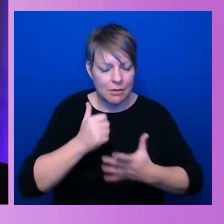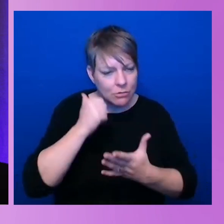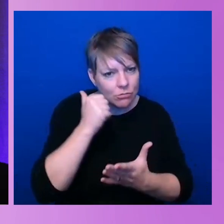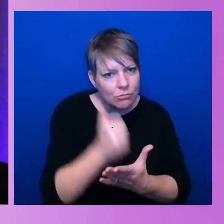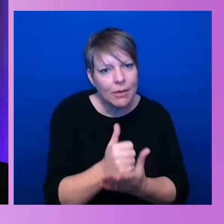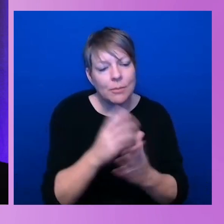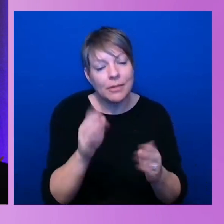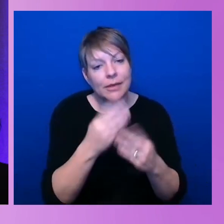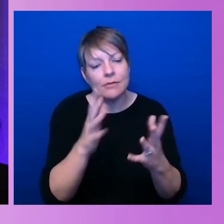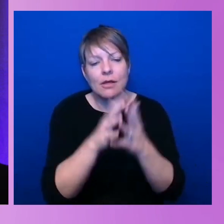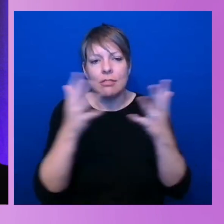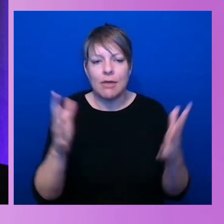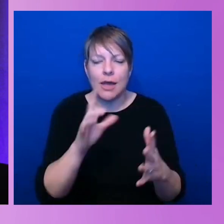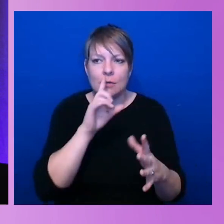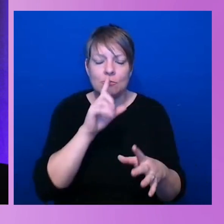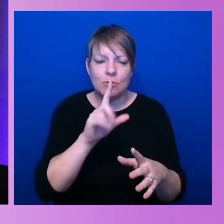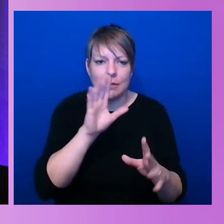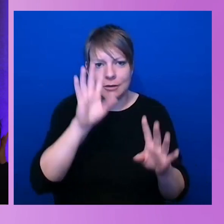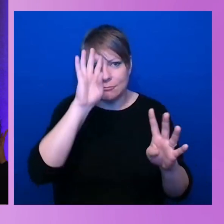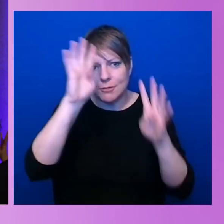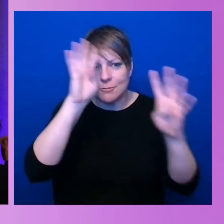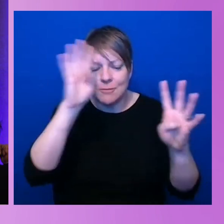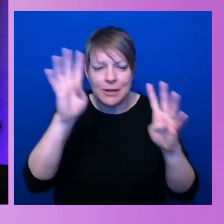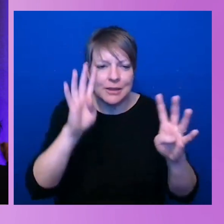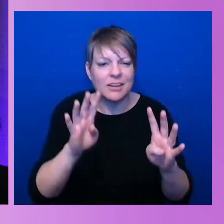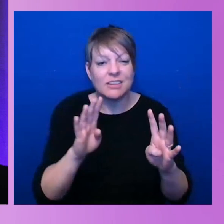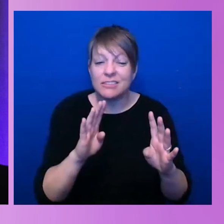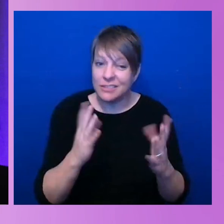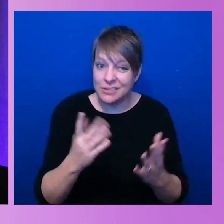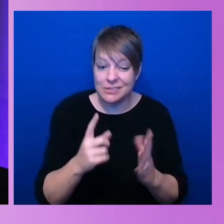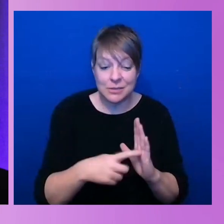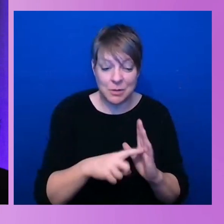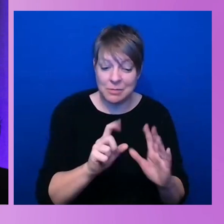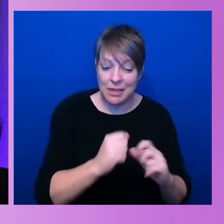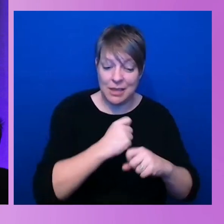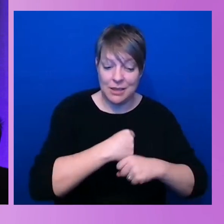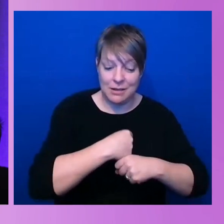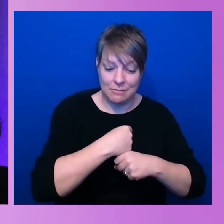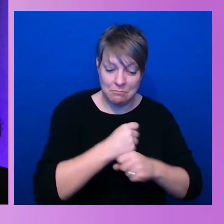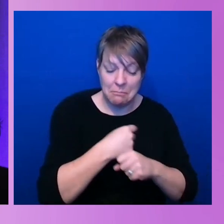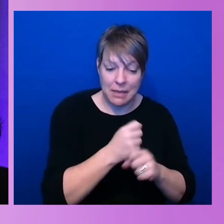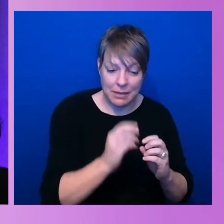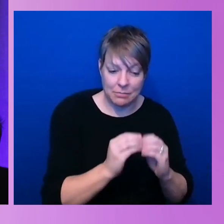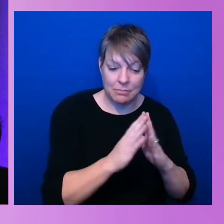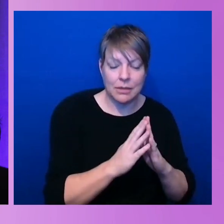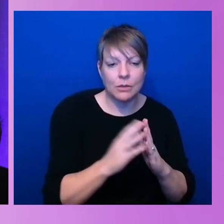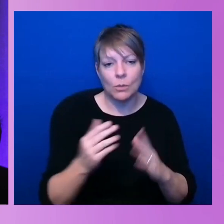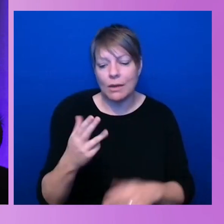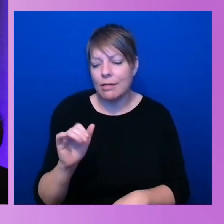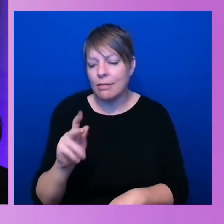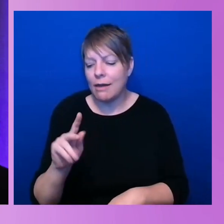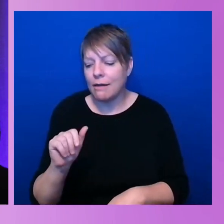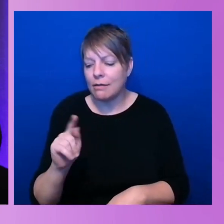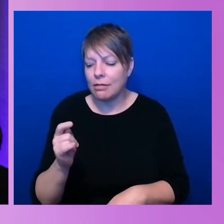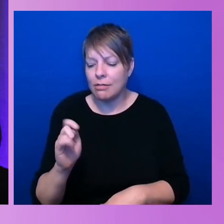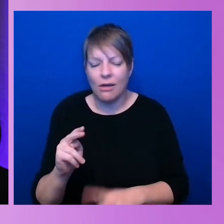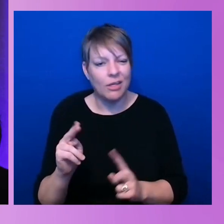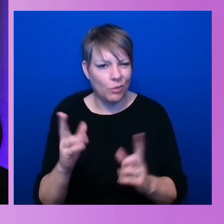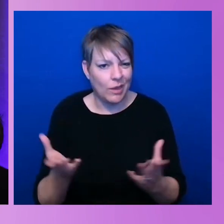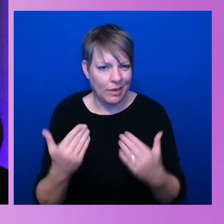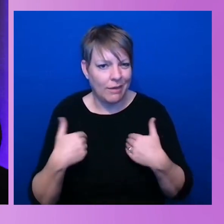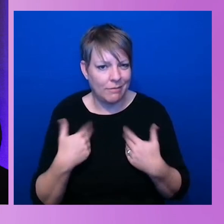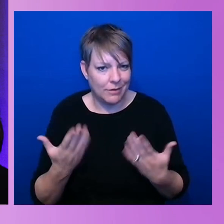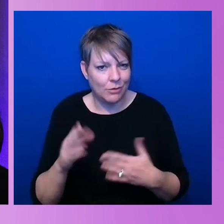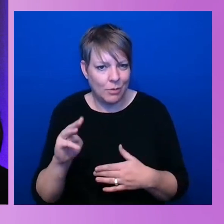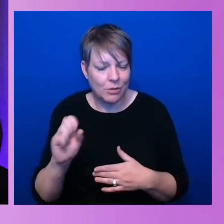lot of great innovative ideas, and even in some cases help build it with these hackathons. We have hackathons at Microsoft, and it's just been wonderful as a way